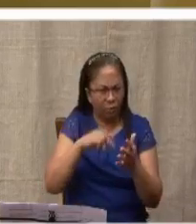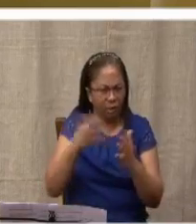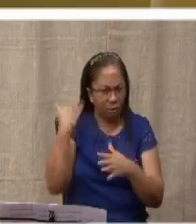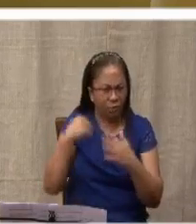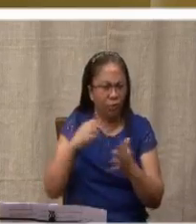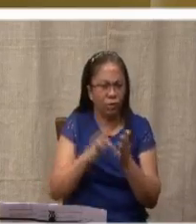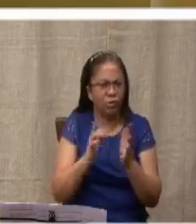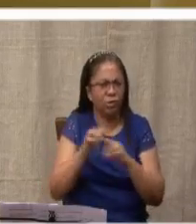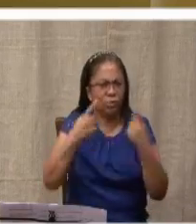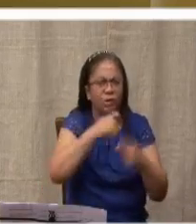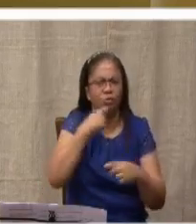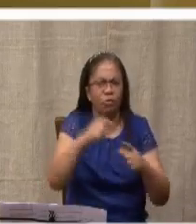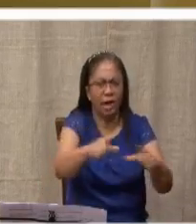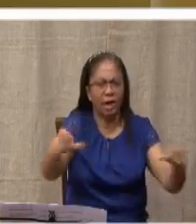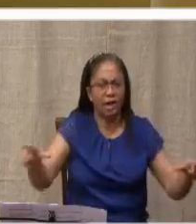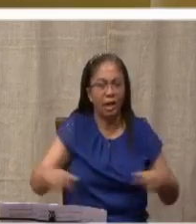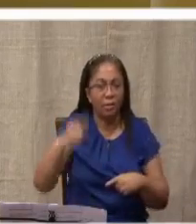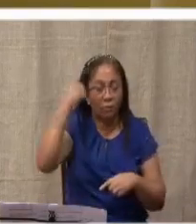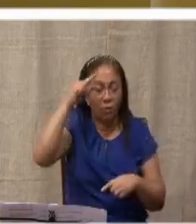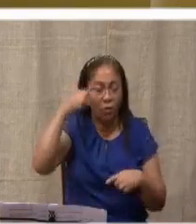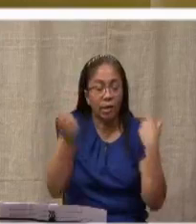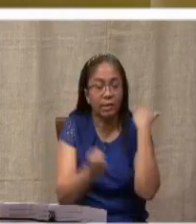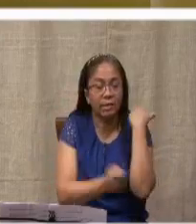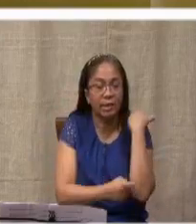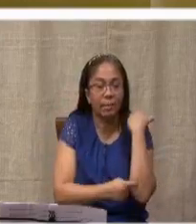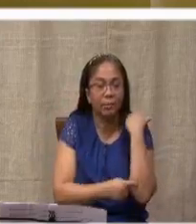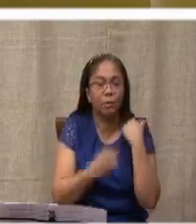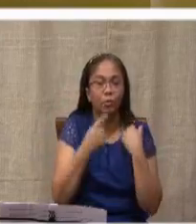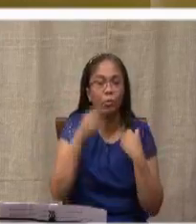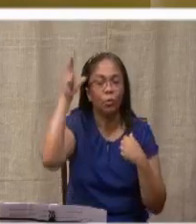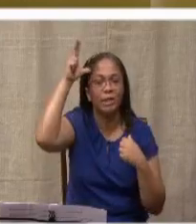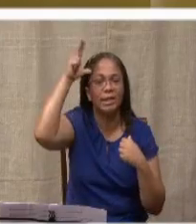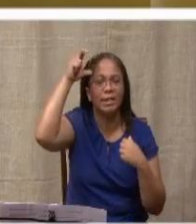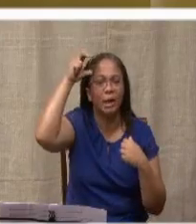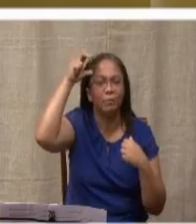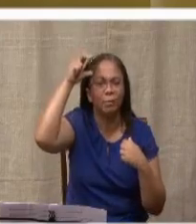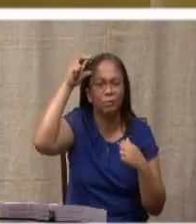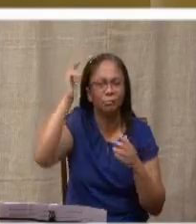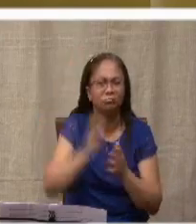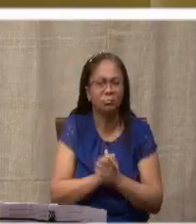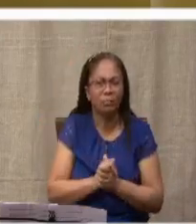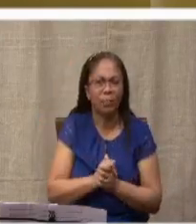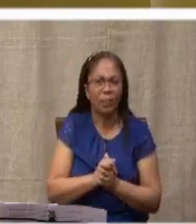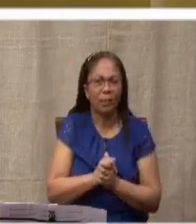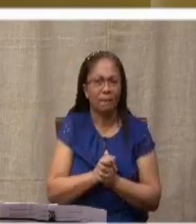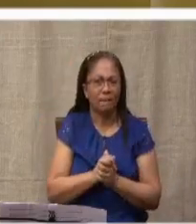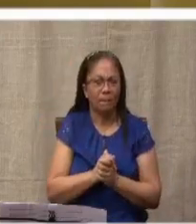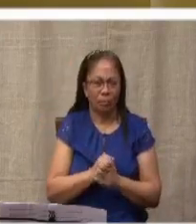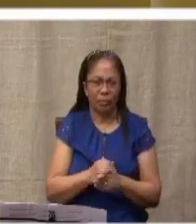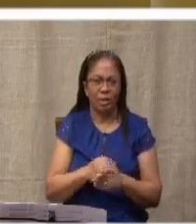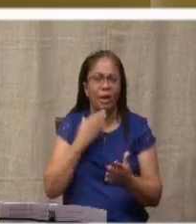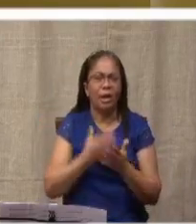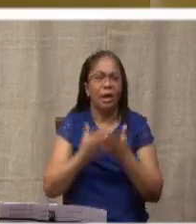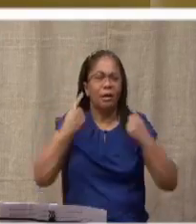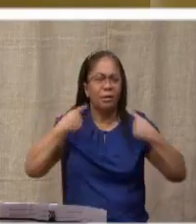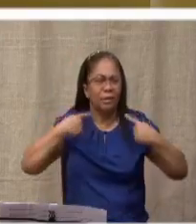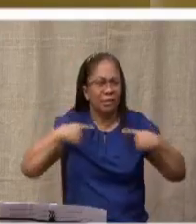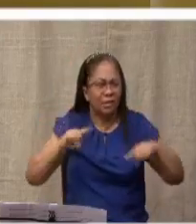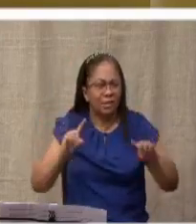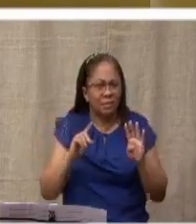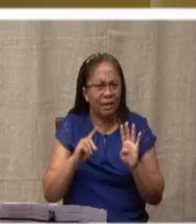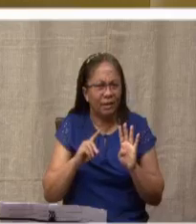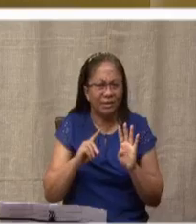the wilderness to be tempted by the devil the whole of the beginning of mark's gospel has his